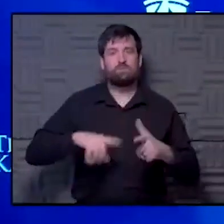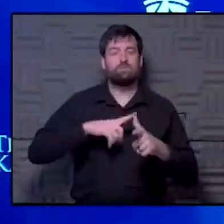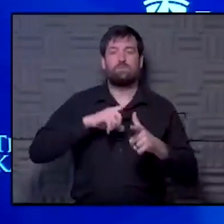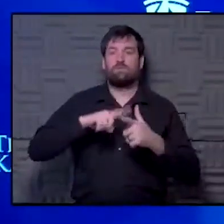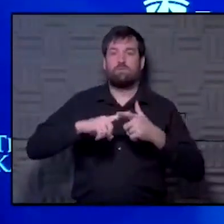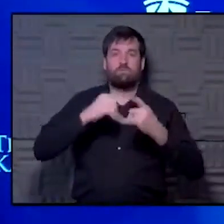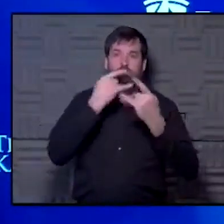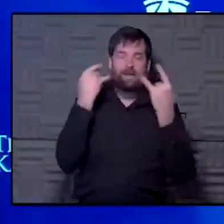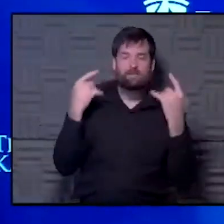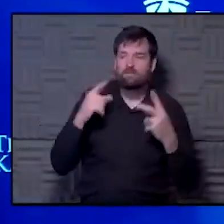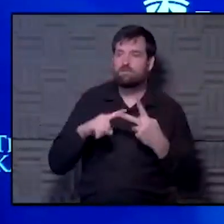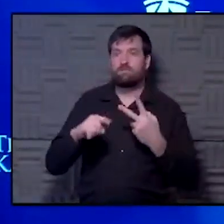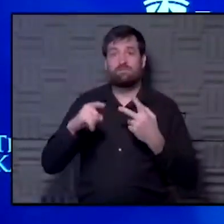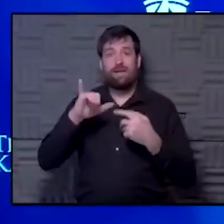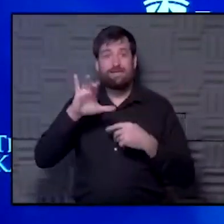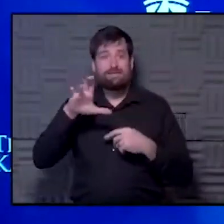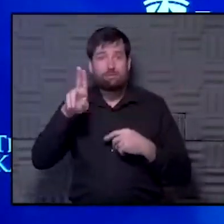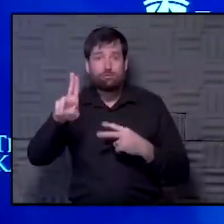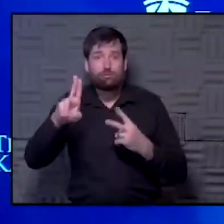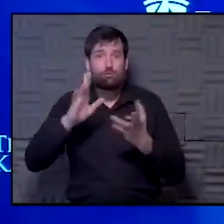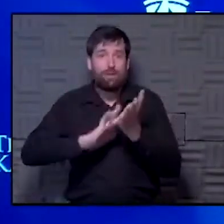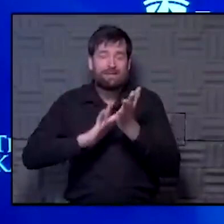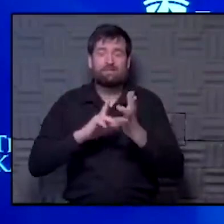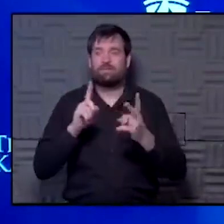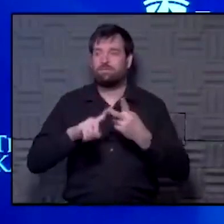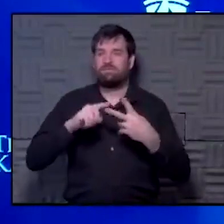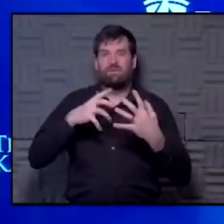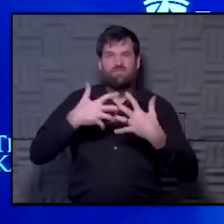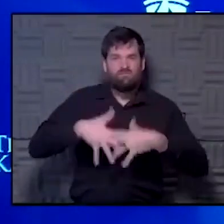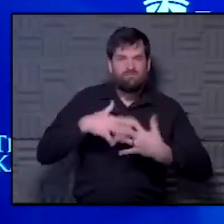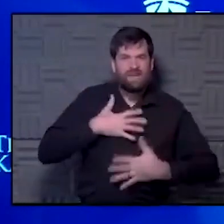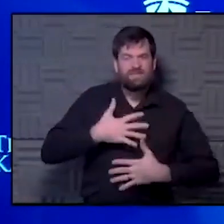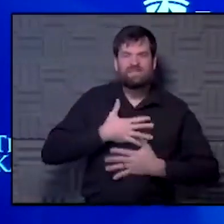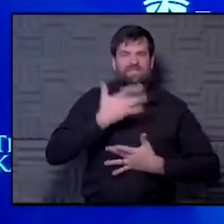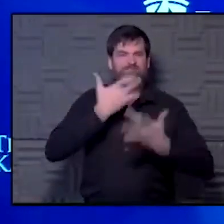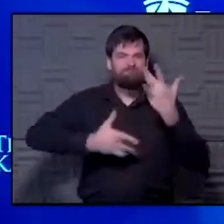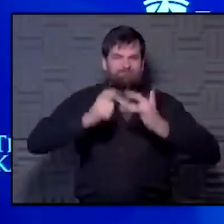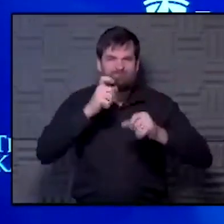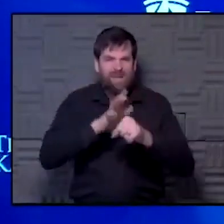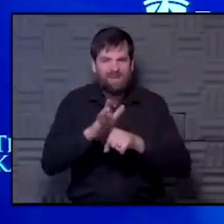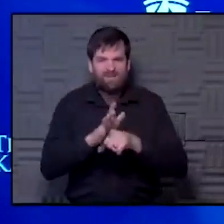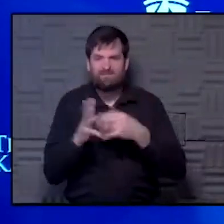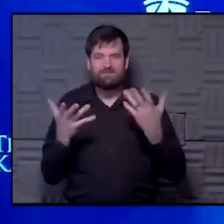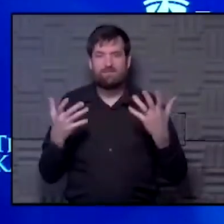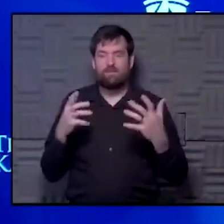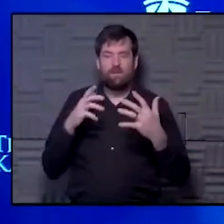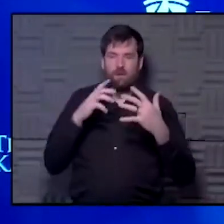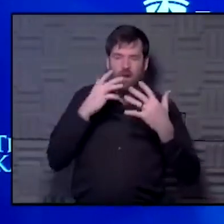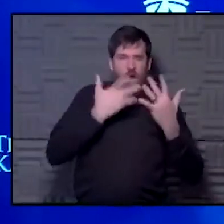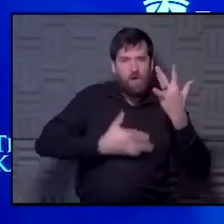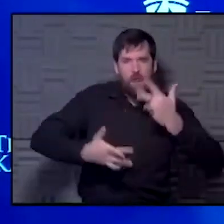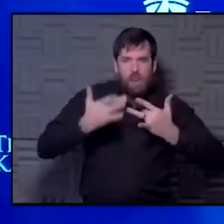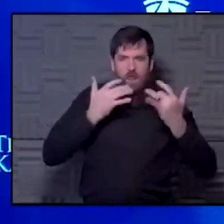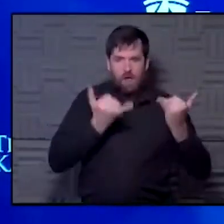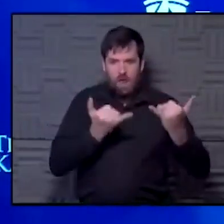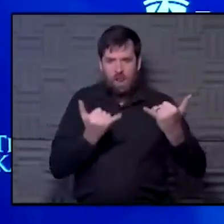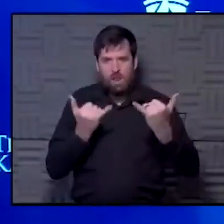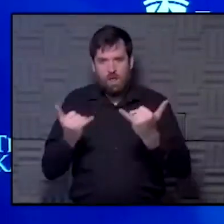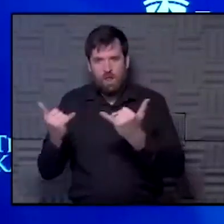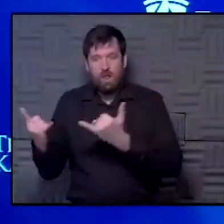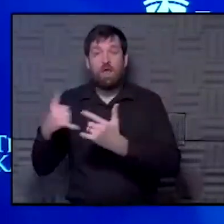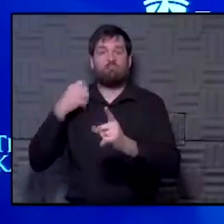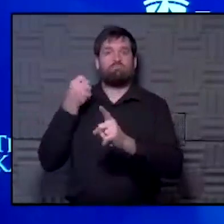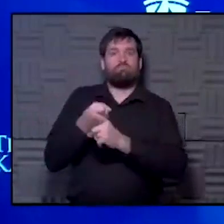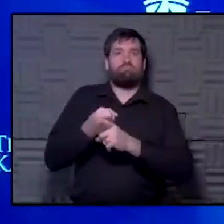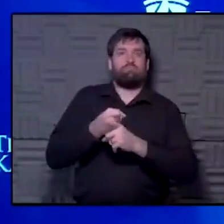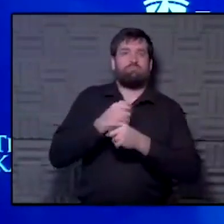the country. And then we had a shortage of ICU medicine to keep you comfortable on a ventilator. Then there was a shortage of this and a shortage of that, and now the shortages of